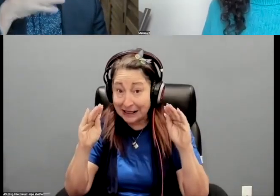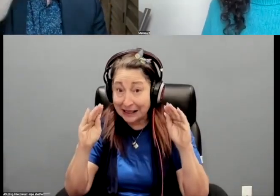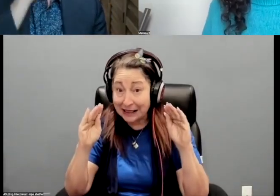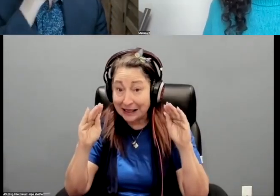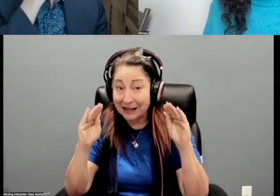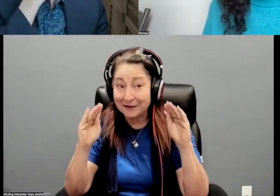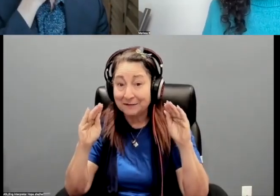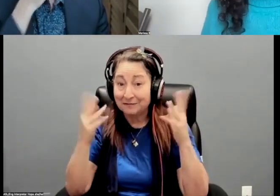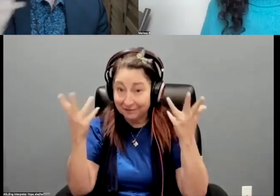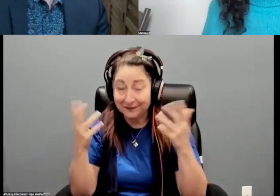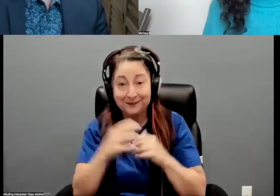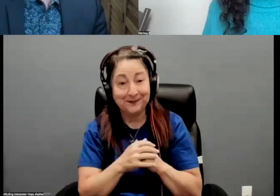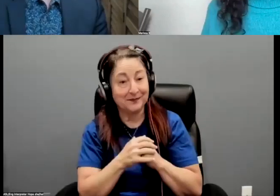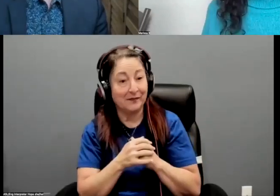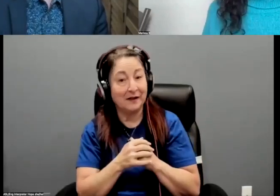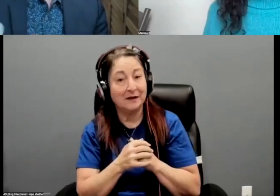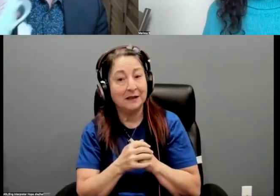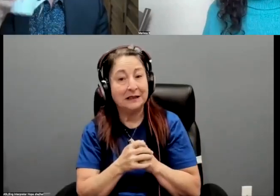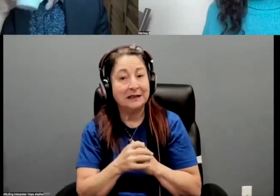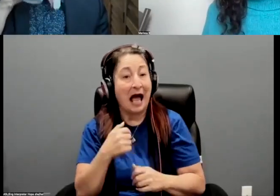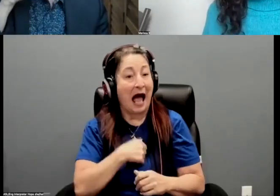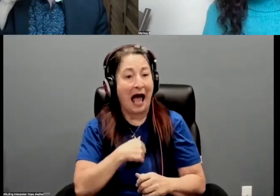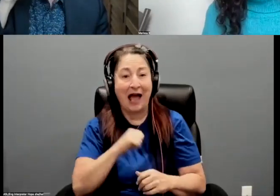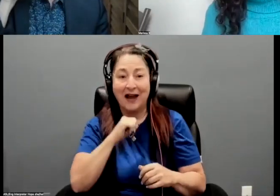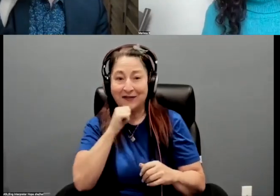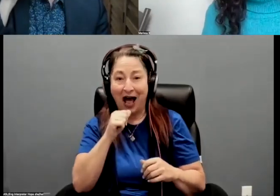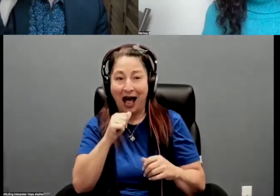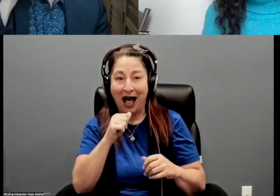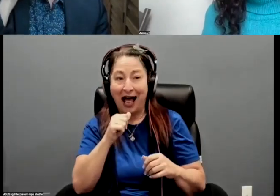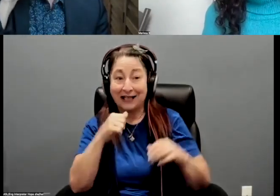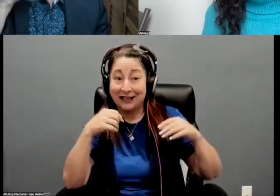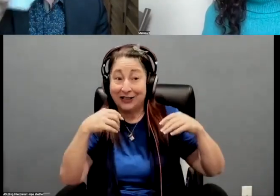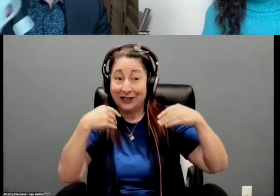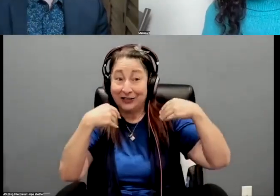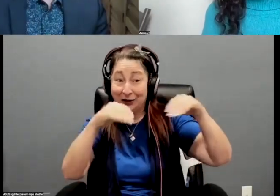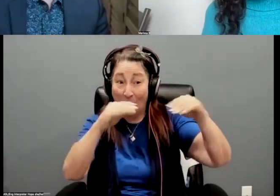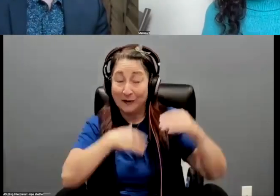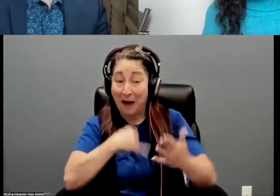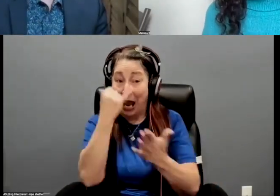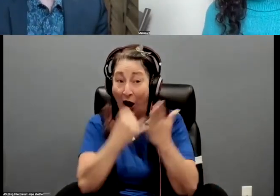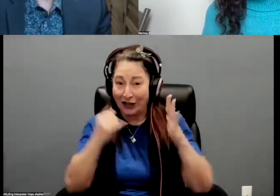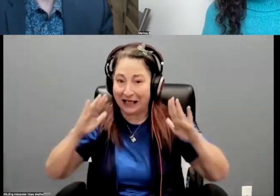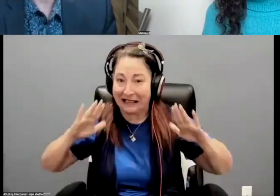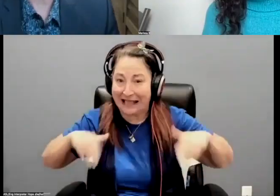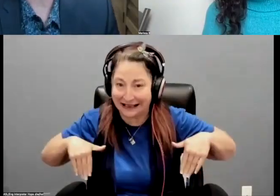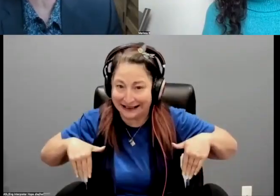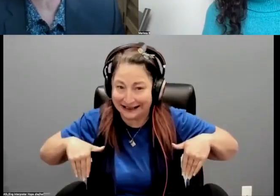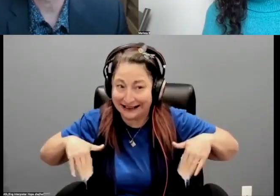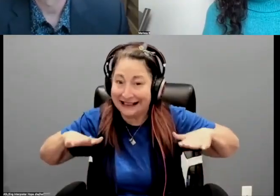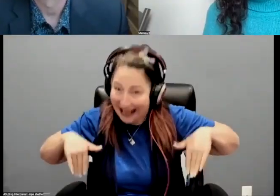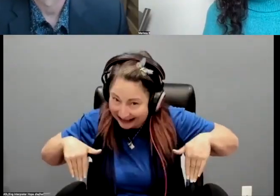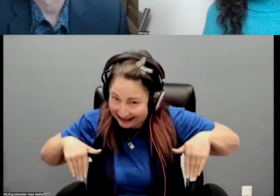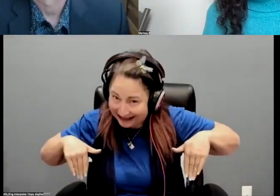And yeah, I haven't yet, but I've been working on a